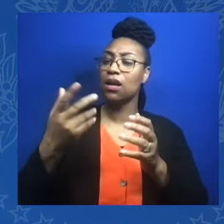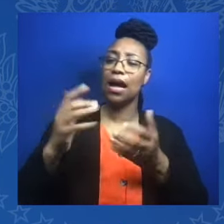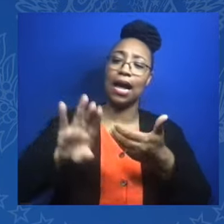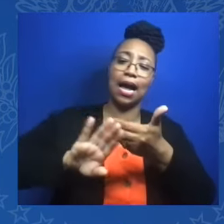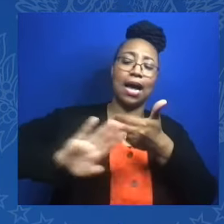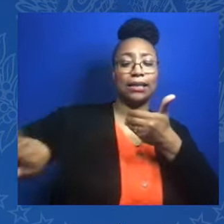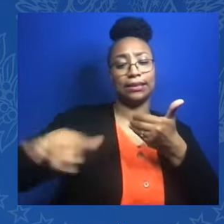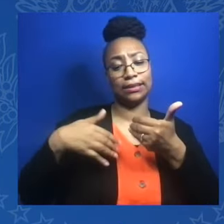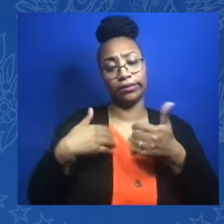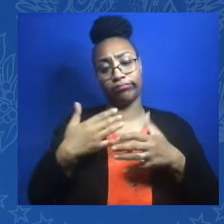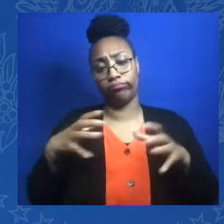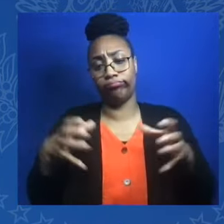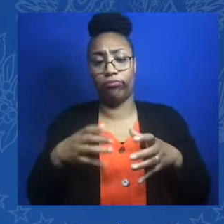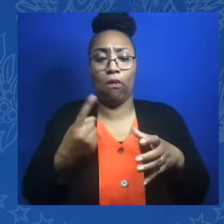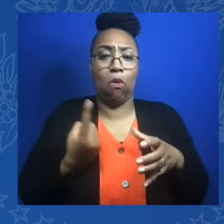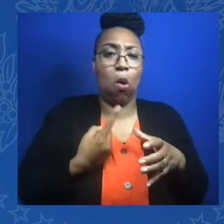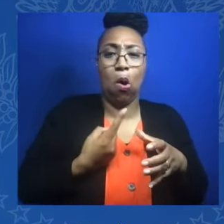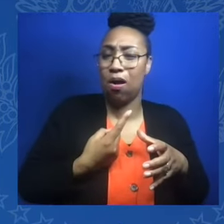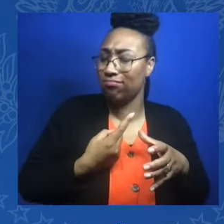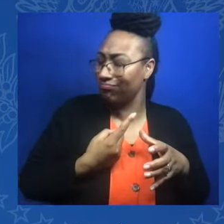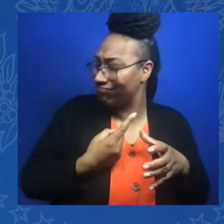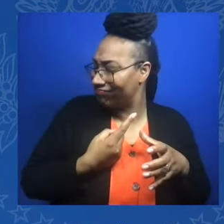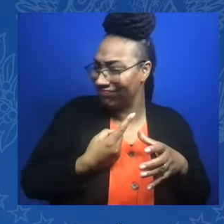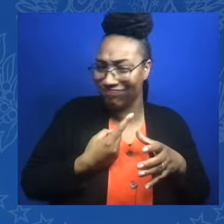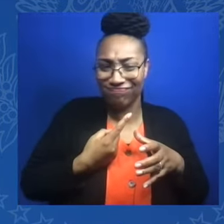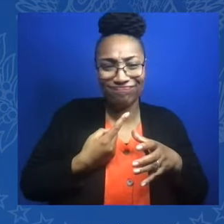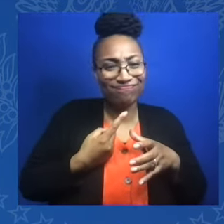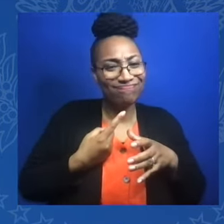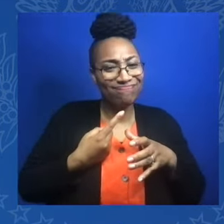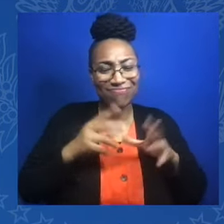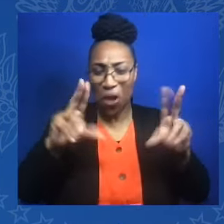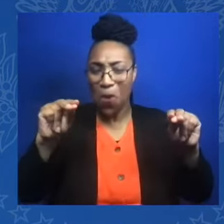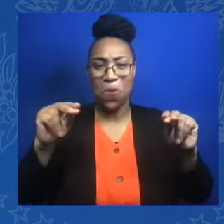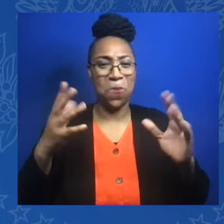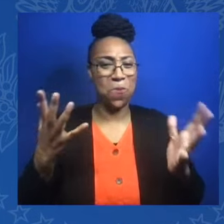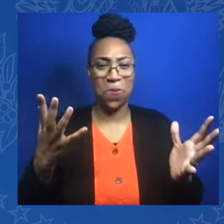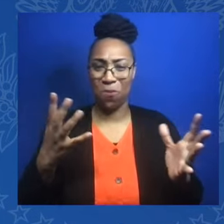things depend on us doing that. Depend on us doing that.